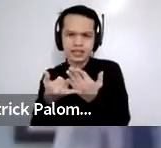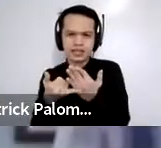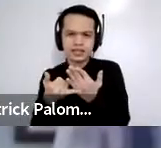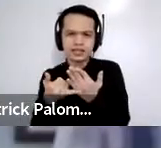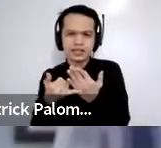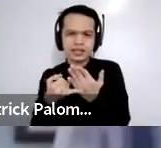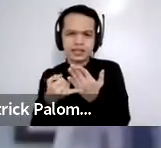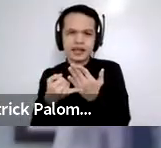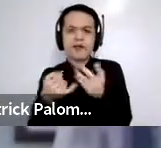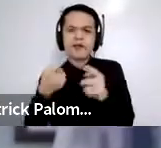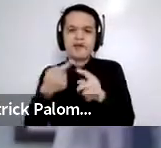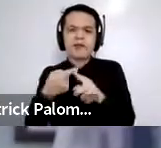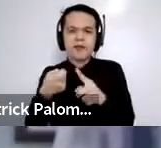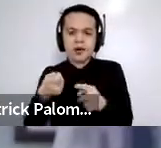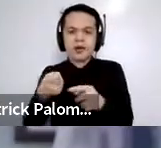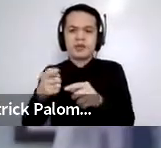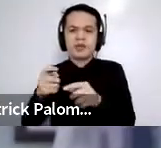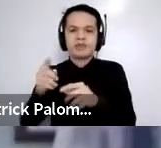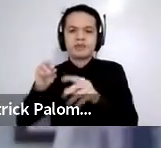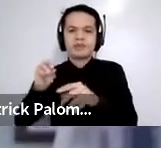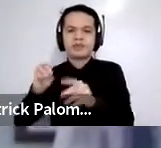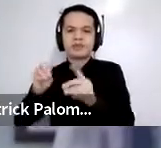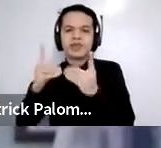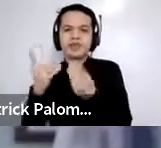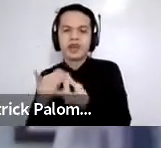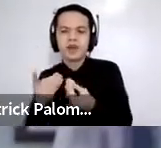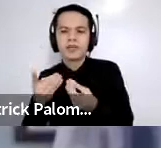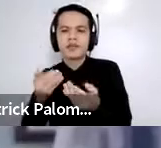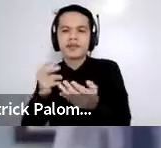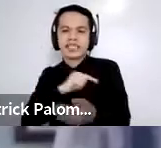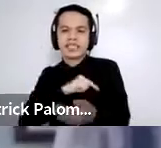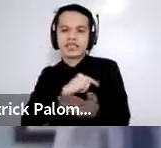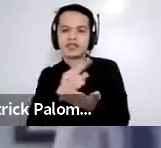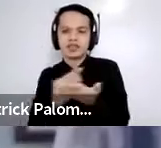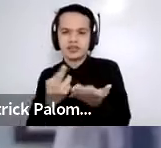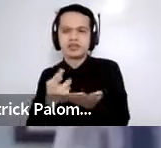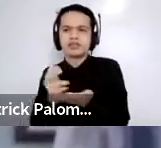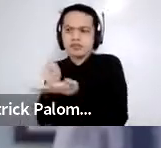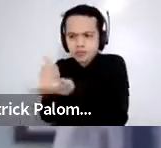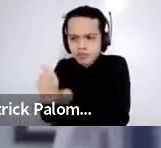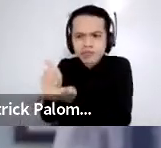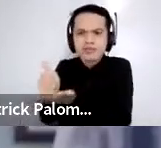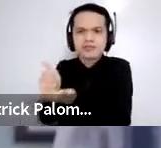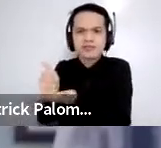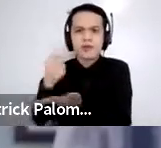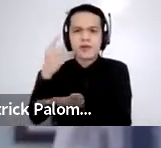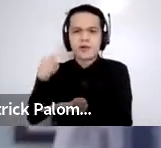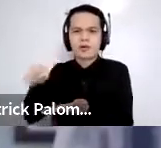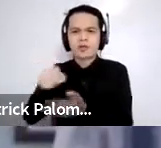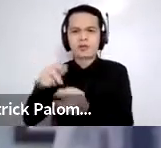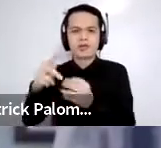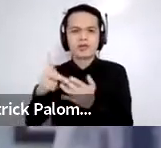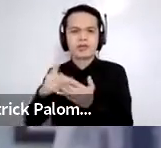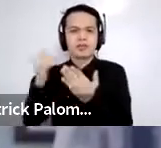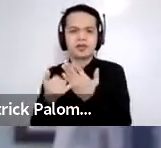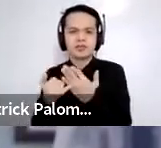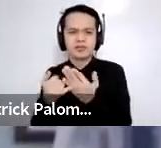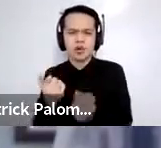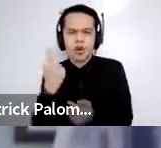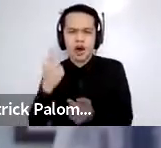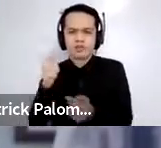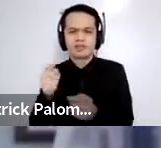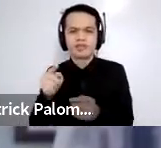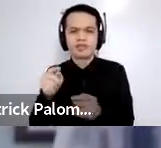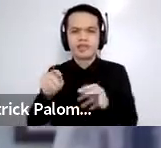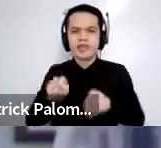and Natural Resources. We are helping them in several of these projects, one of which is in Marikina River, making sure that the width